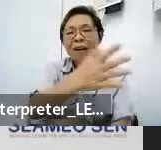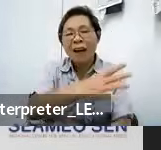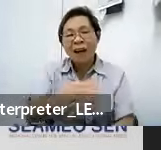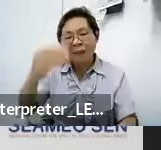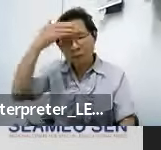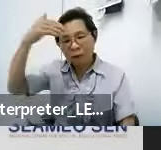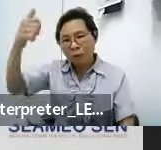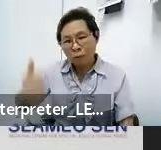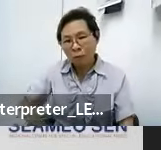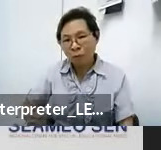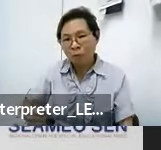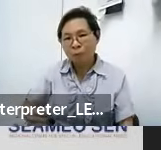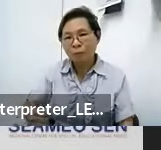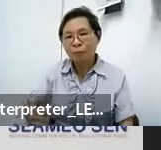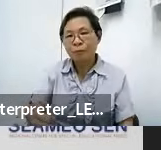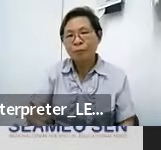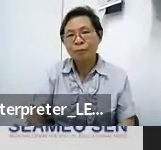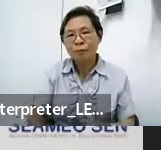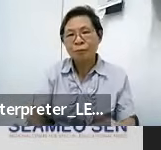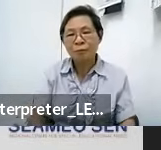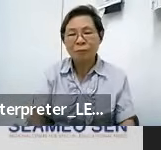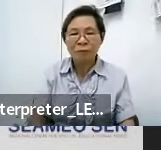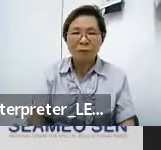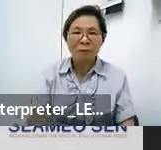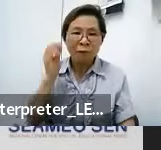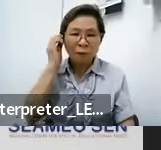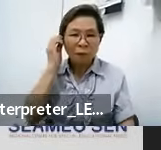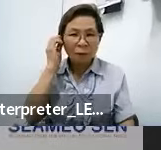Assalamualaikum warahmatullahi wabarakatuh.